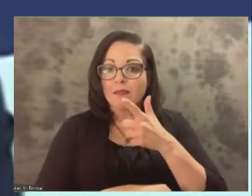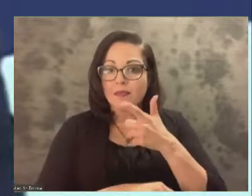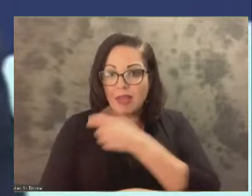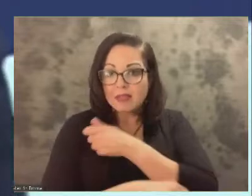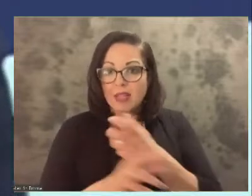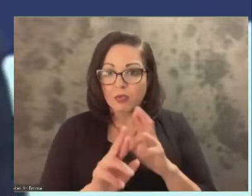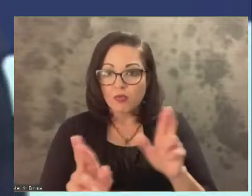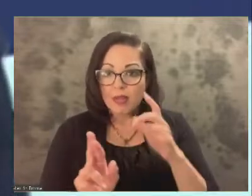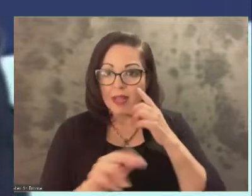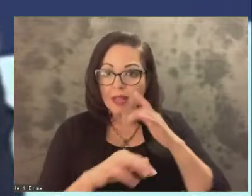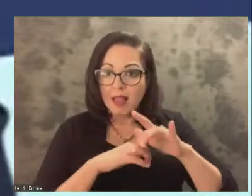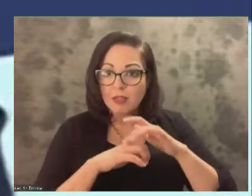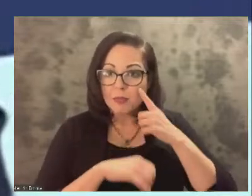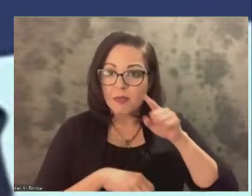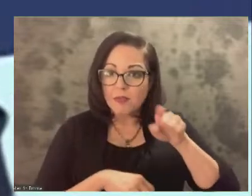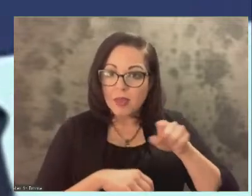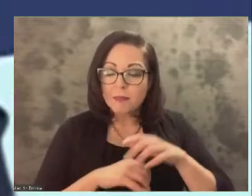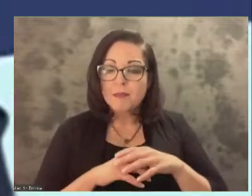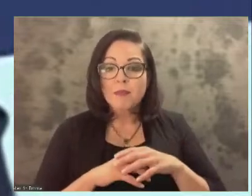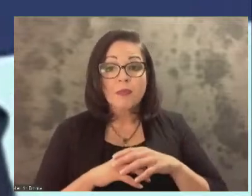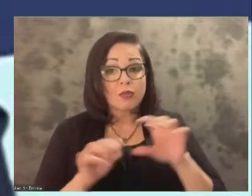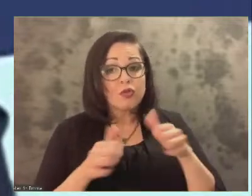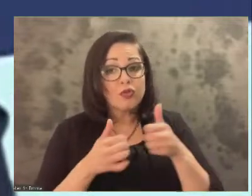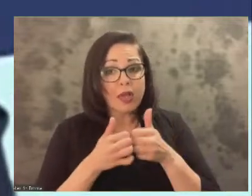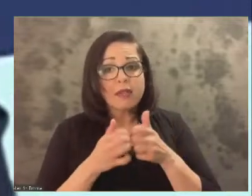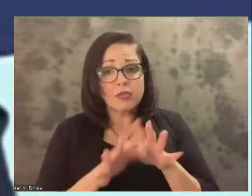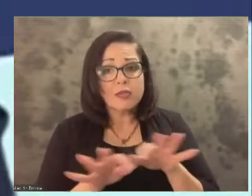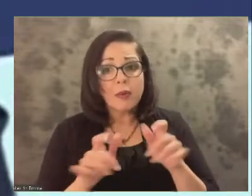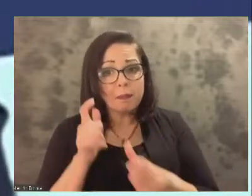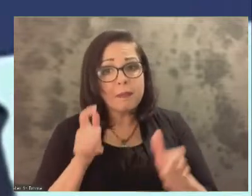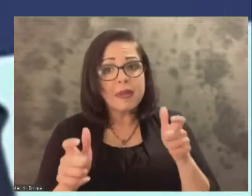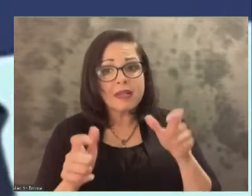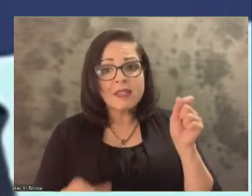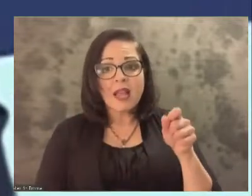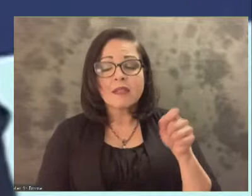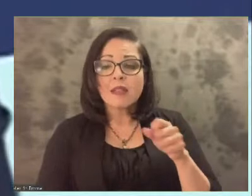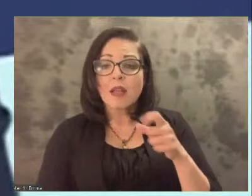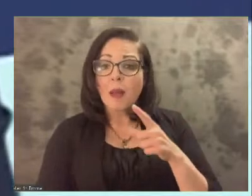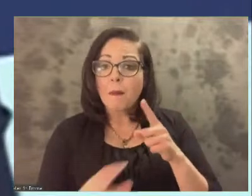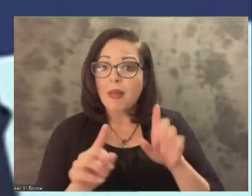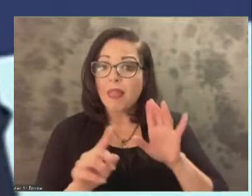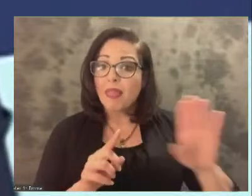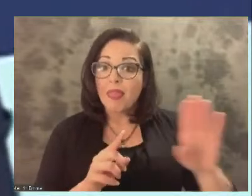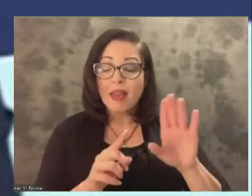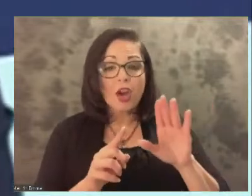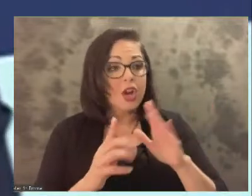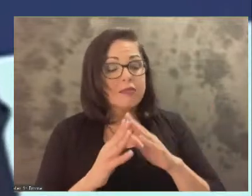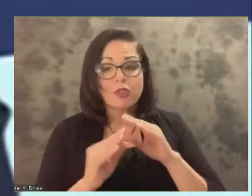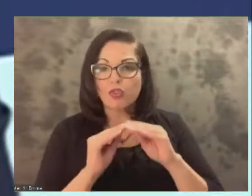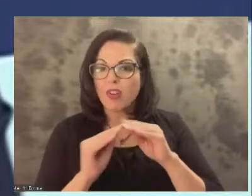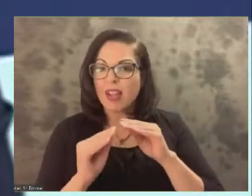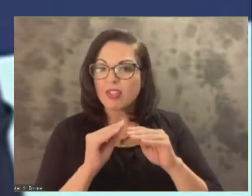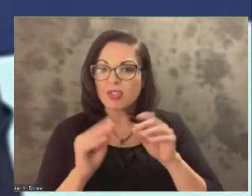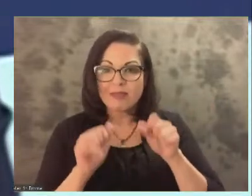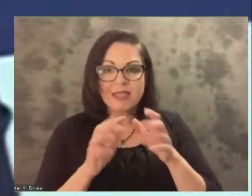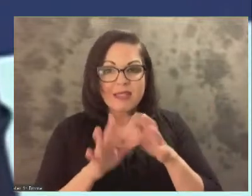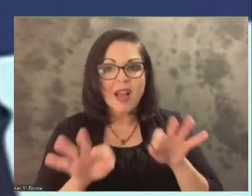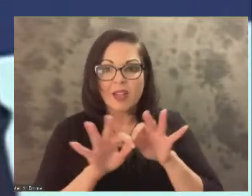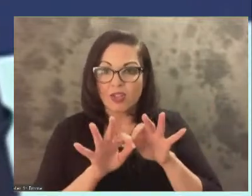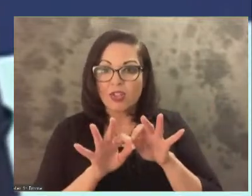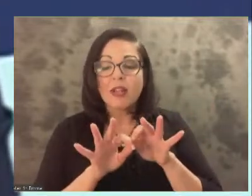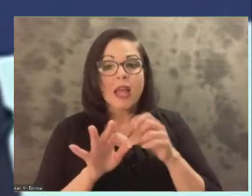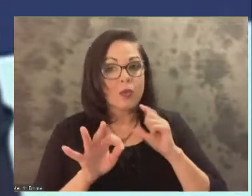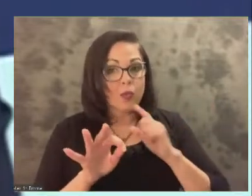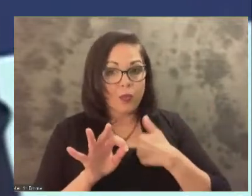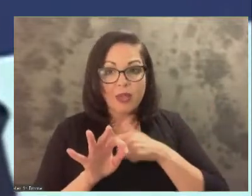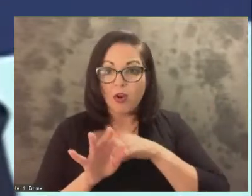So the challenges, yes, are significant, but their correction is vital to the health of our nation. And we are on our way.